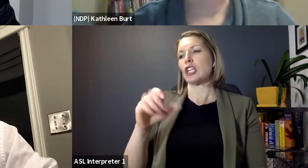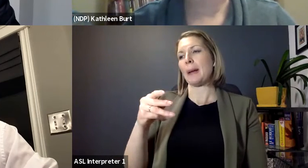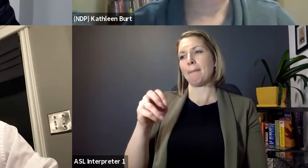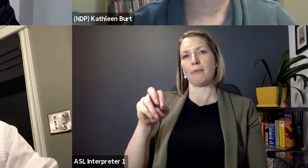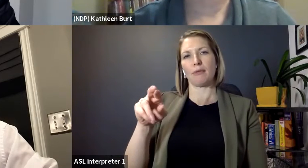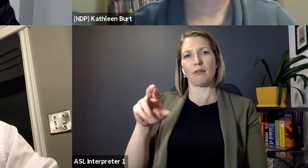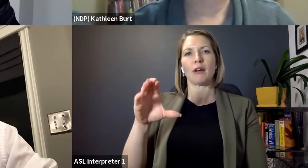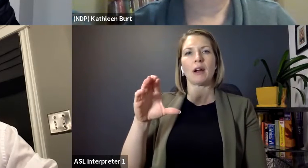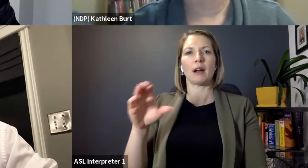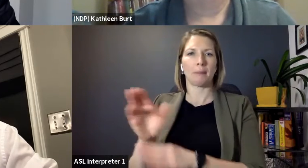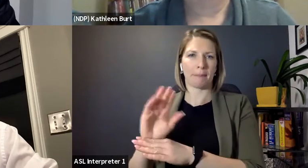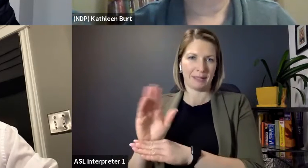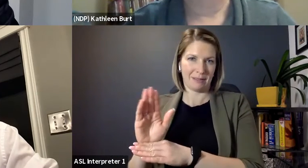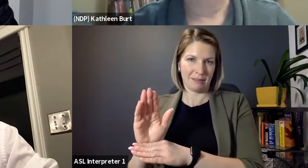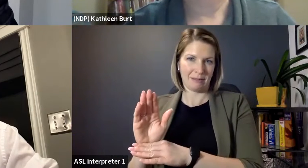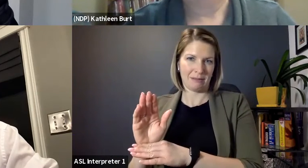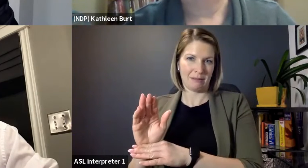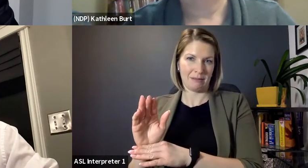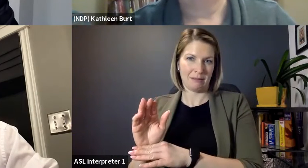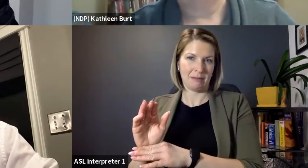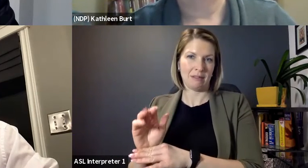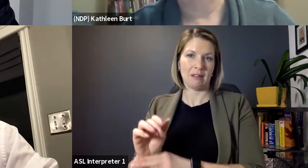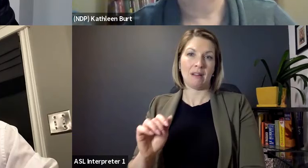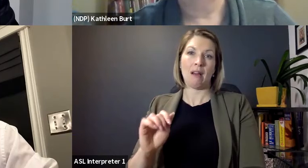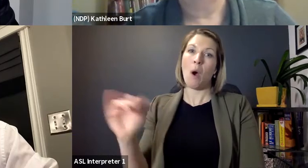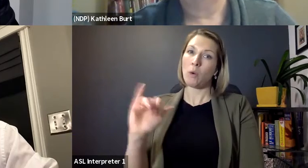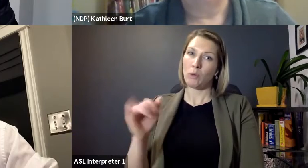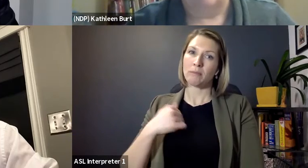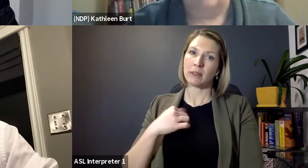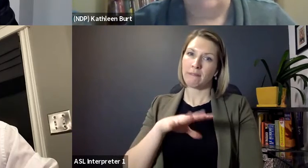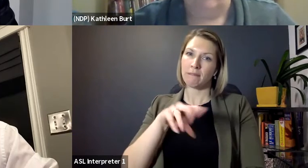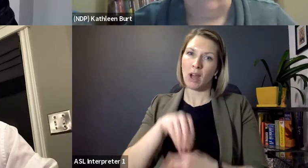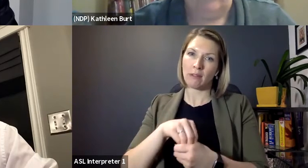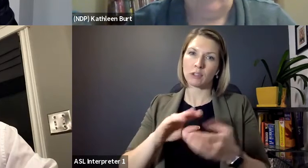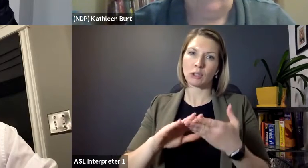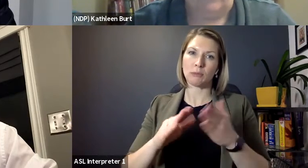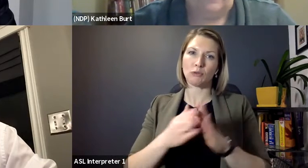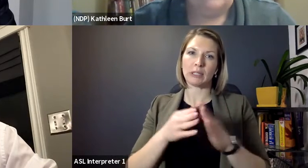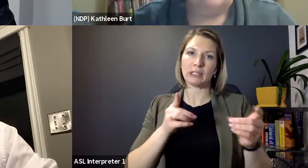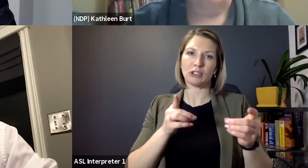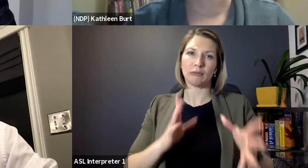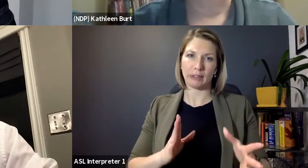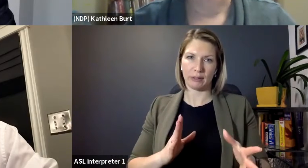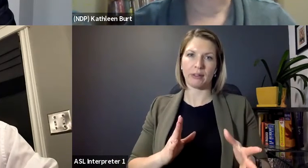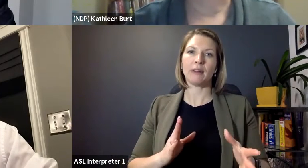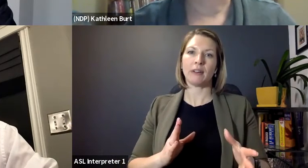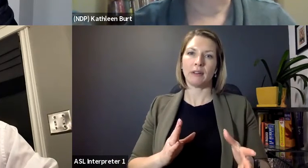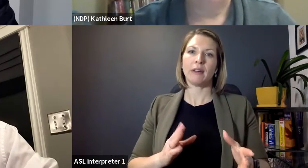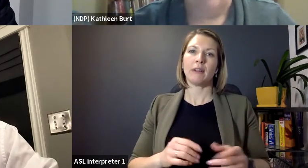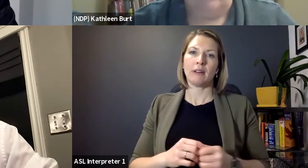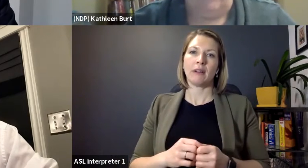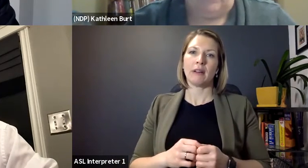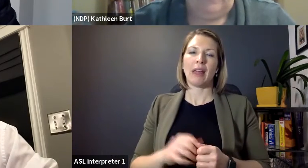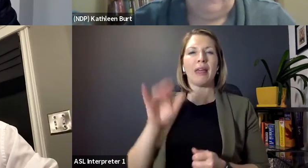I was lucky enough to serve as a community director there on the chamber. And it was while serving